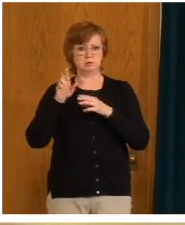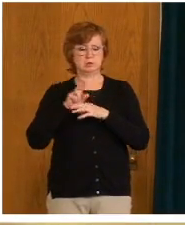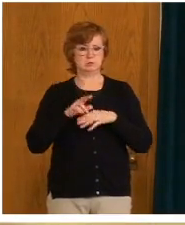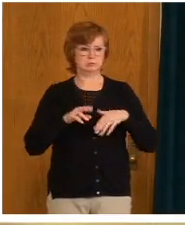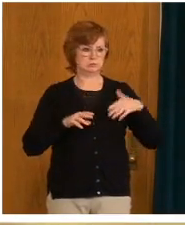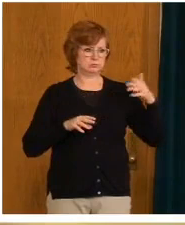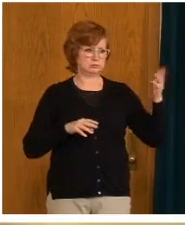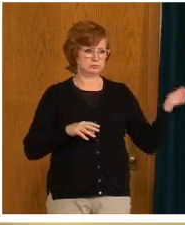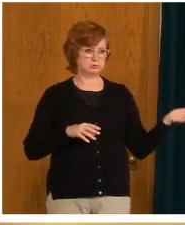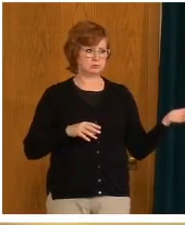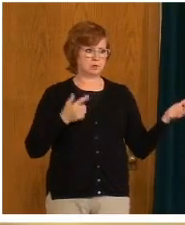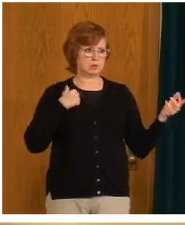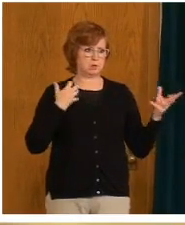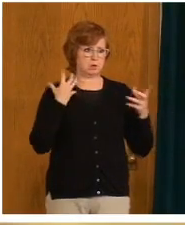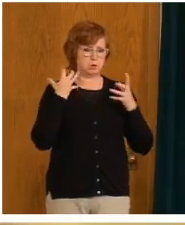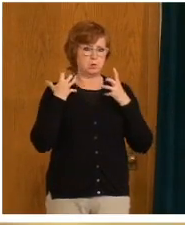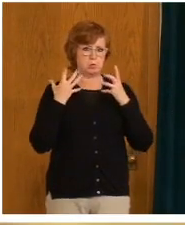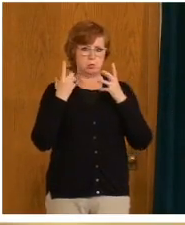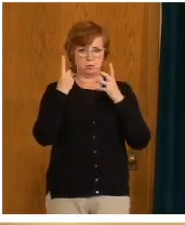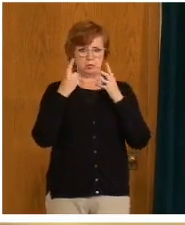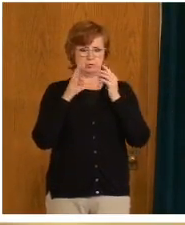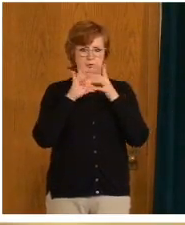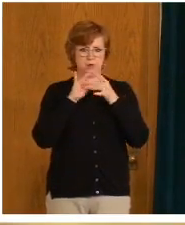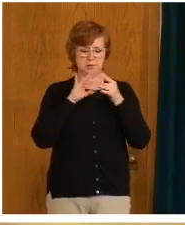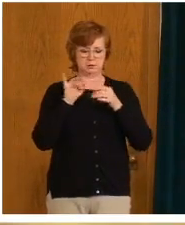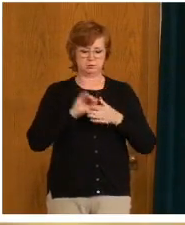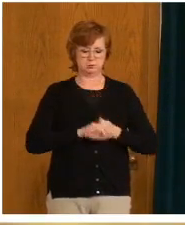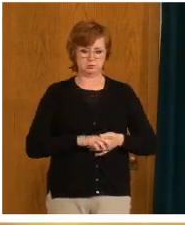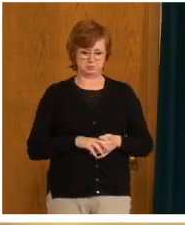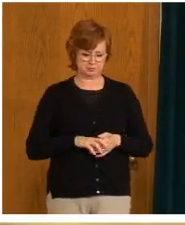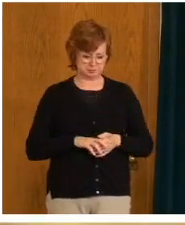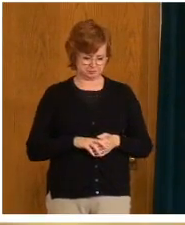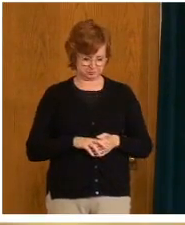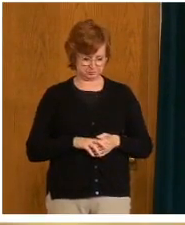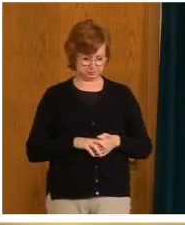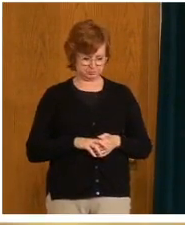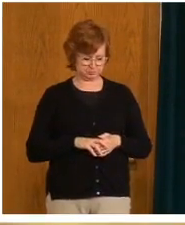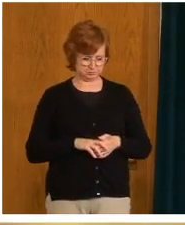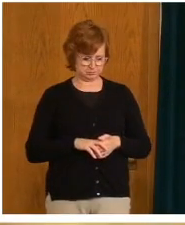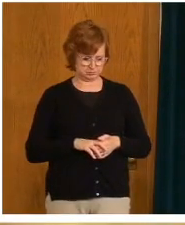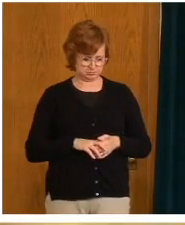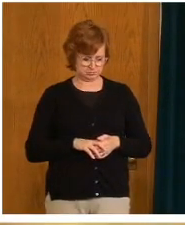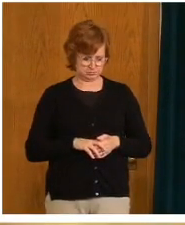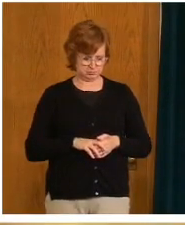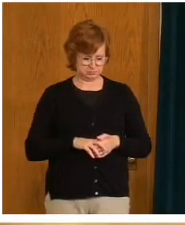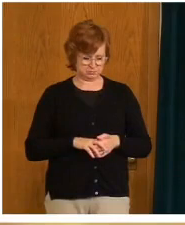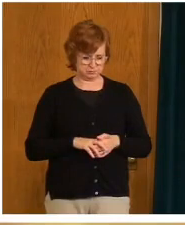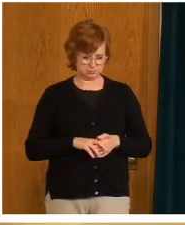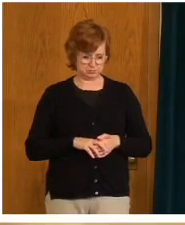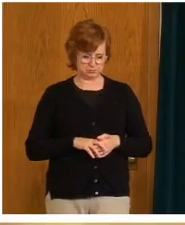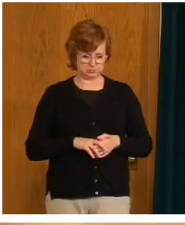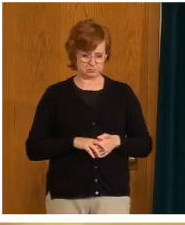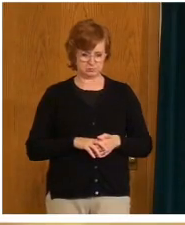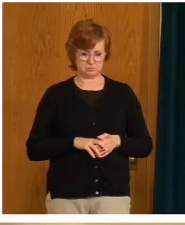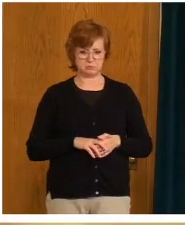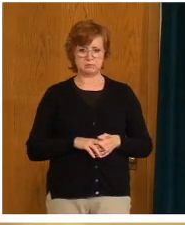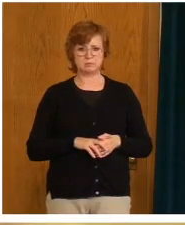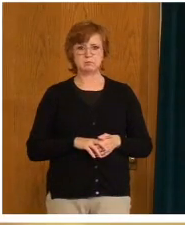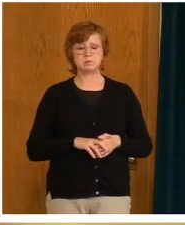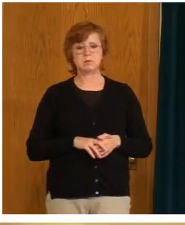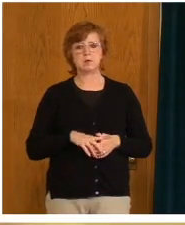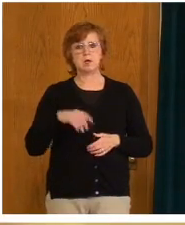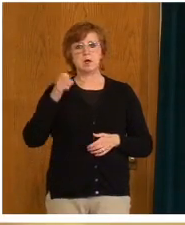little bit, Adam, with respect to the multiple spokes in the wheel with respect to vaccine